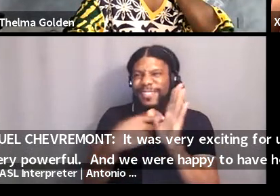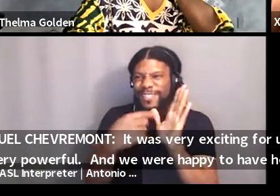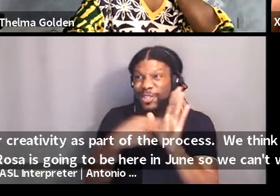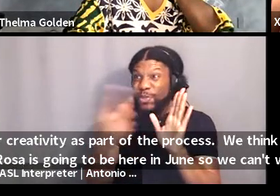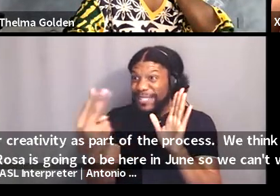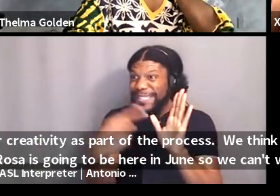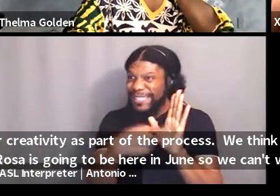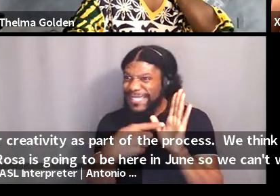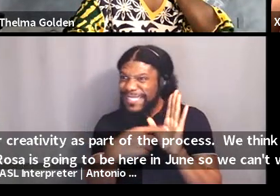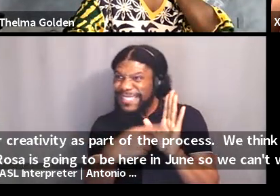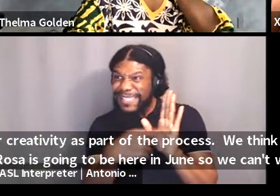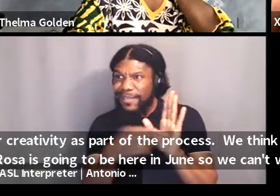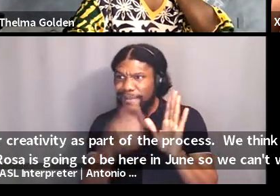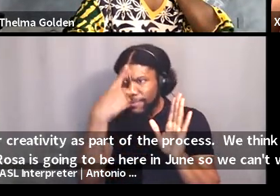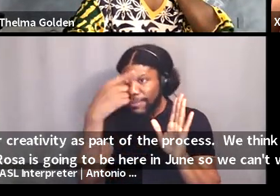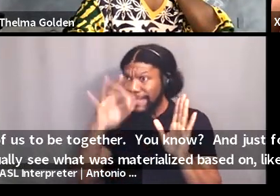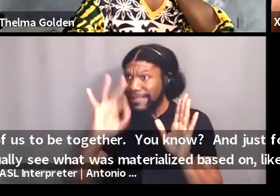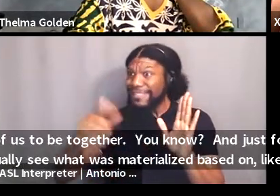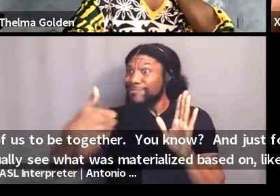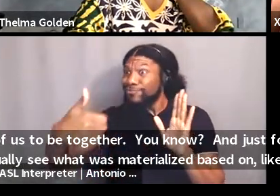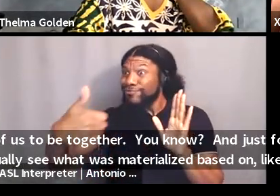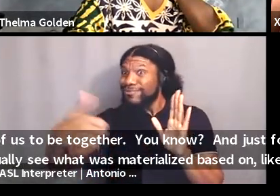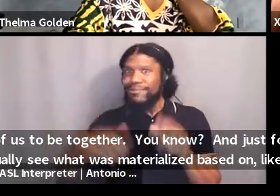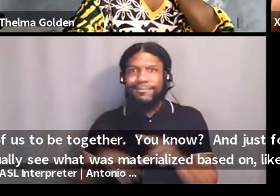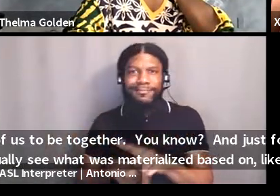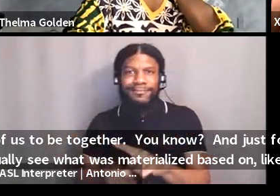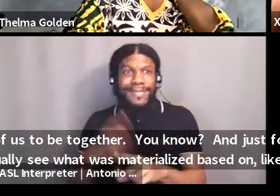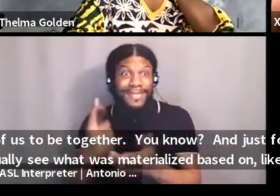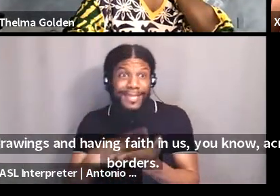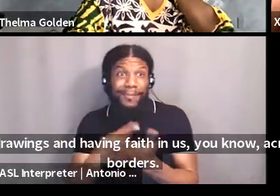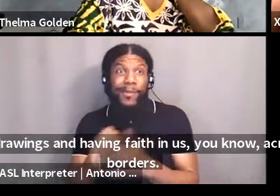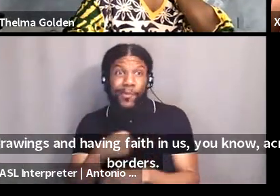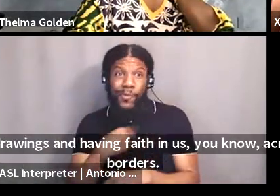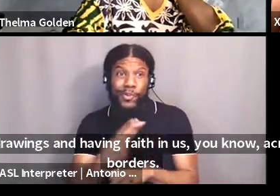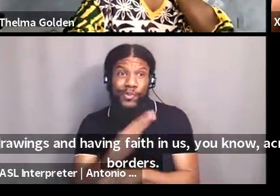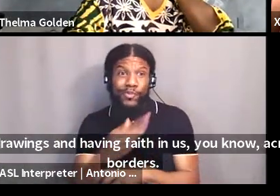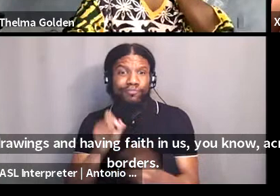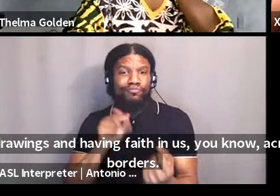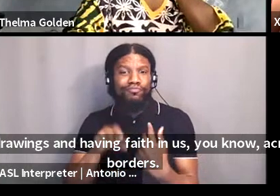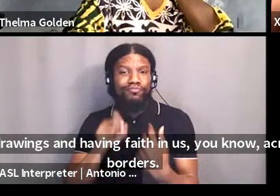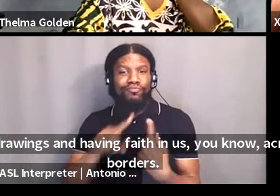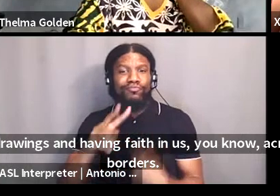Like, sometimes WhatsApp. Not even